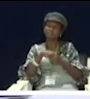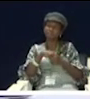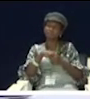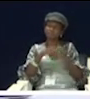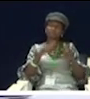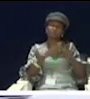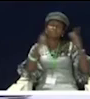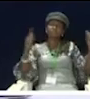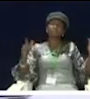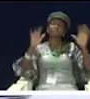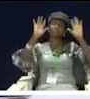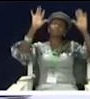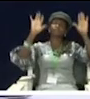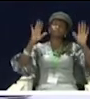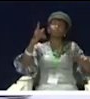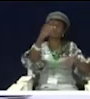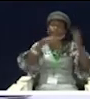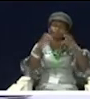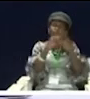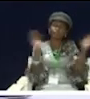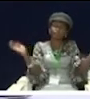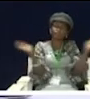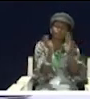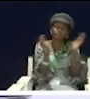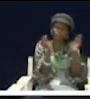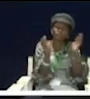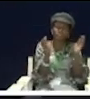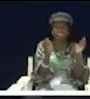great miracles come in small parcels.